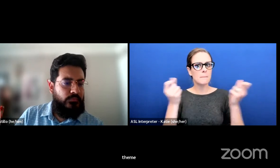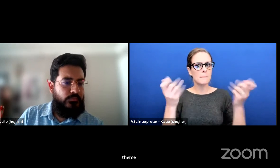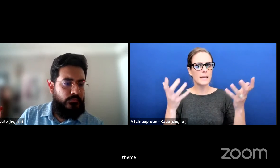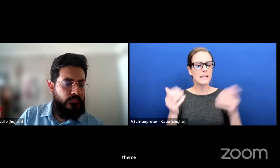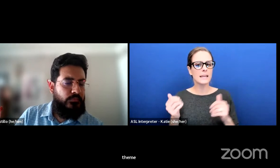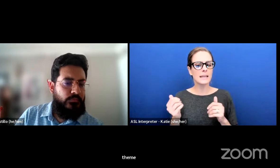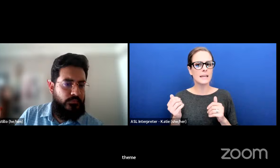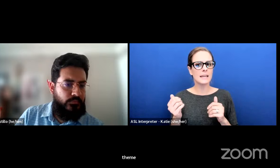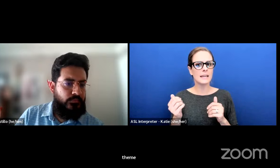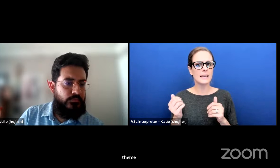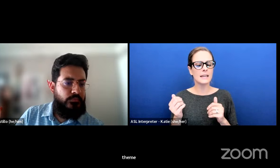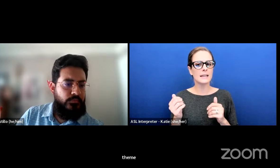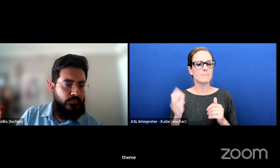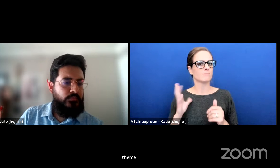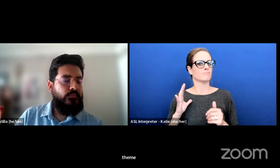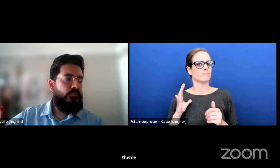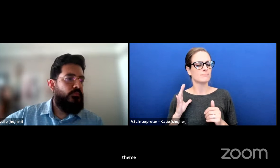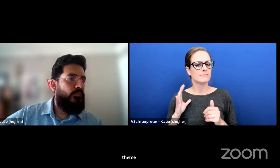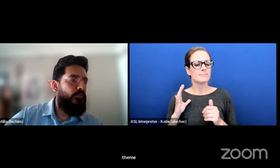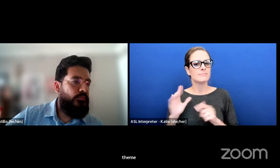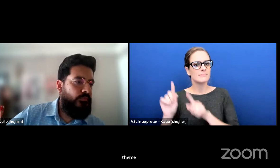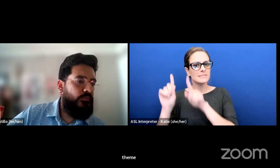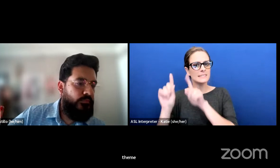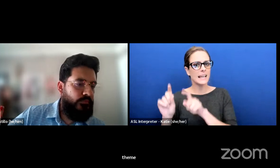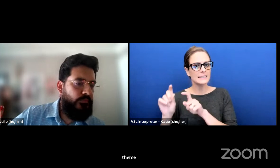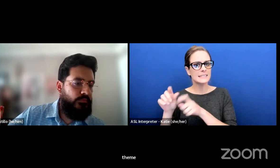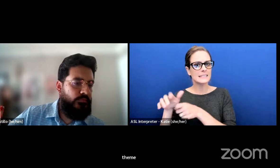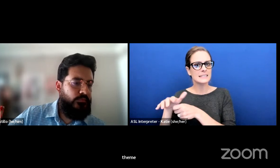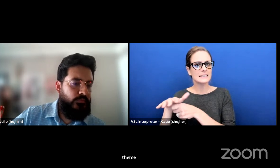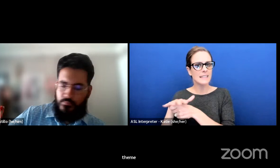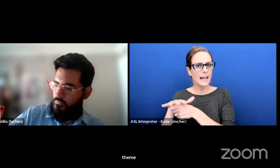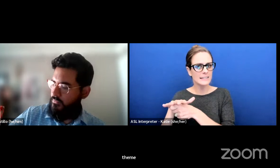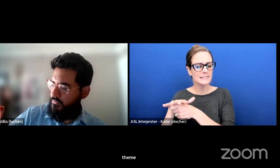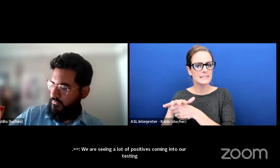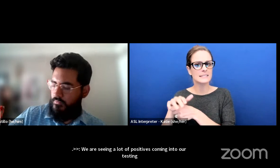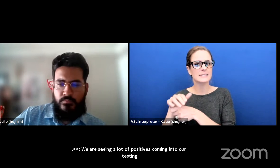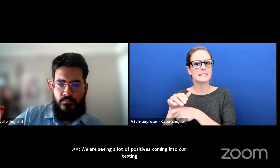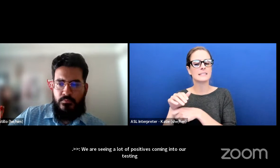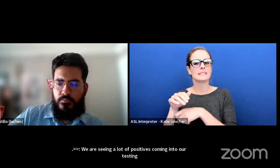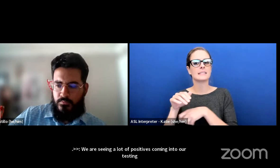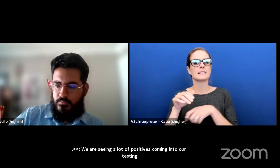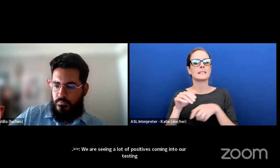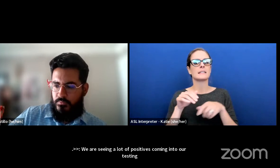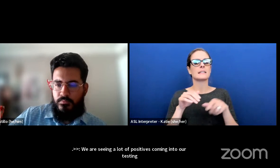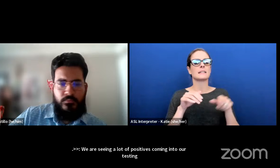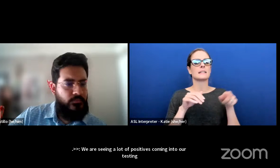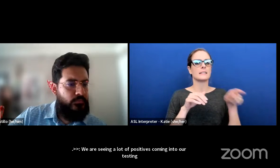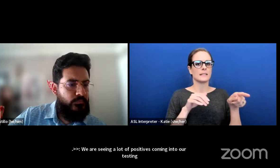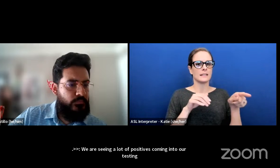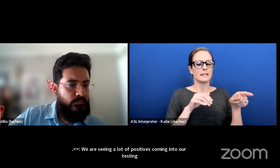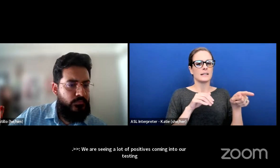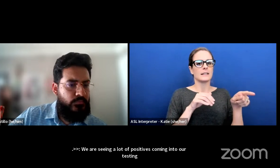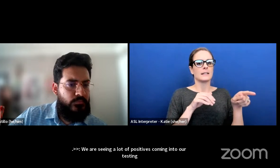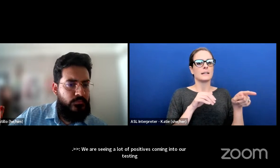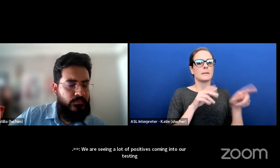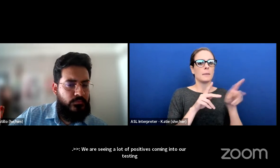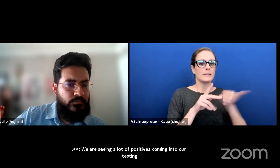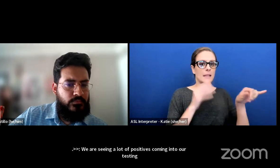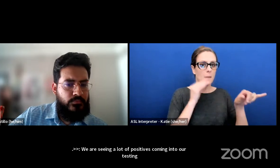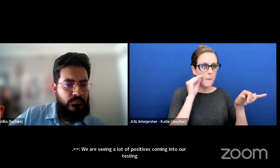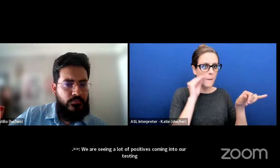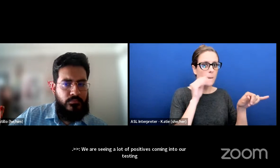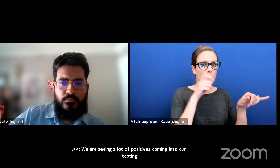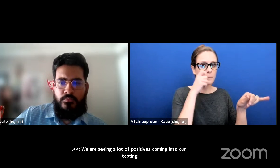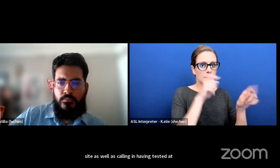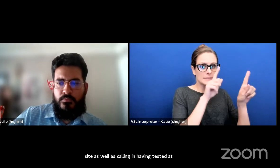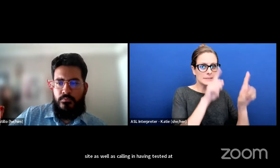testing site as well as, calling in, having had tested at home. And one of the things that we're really trying